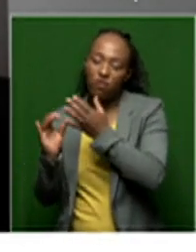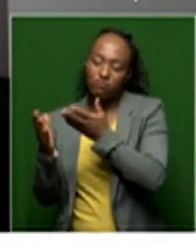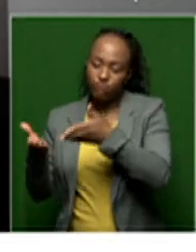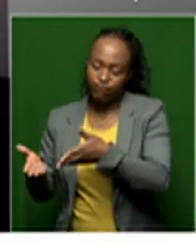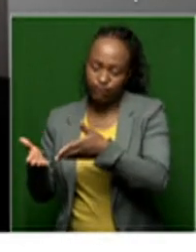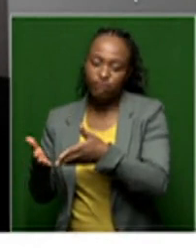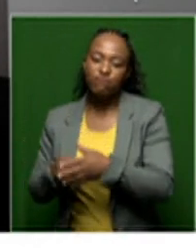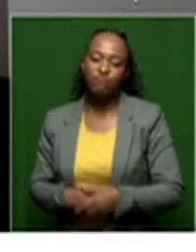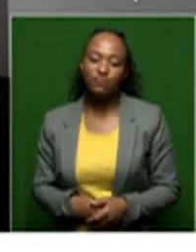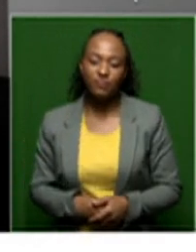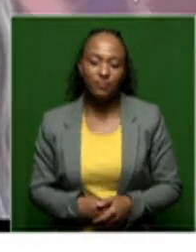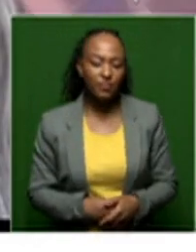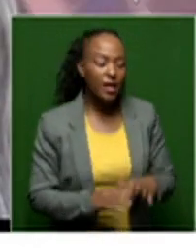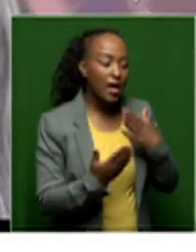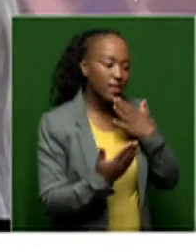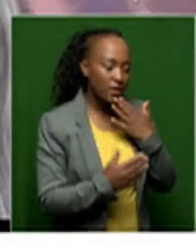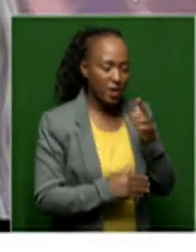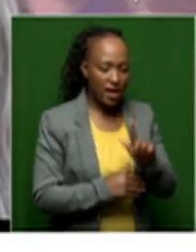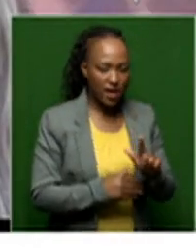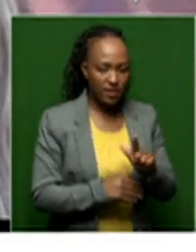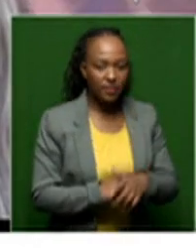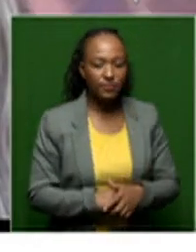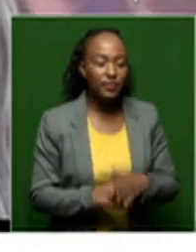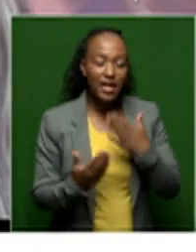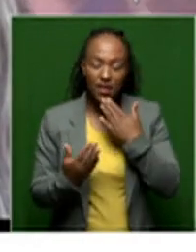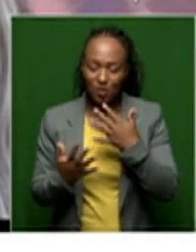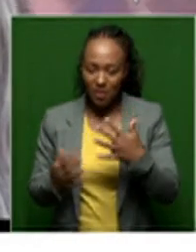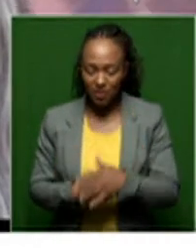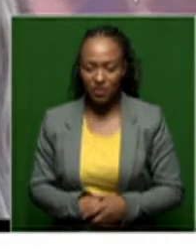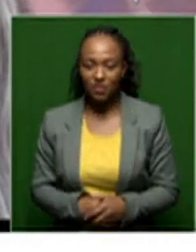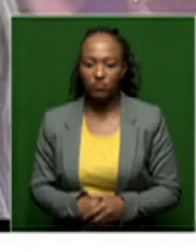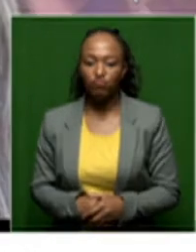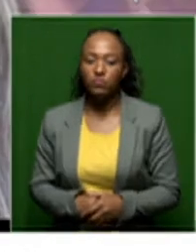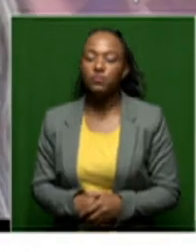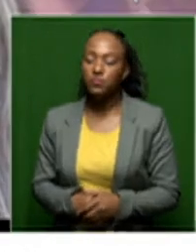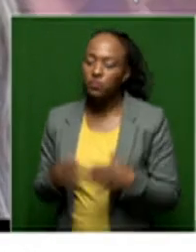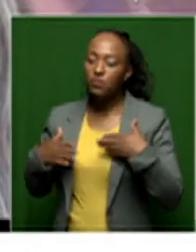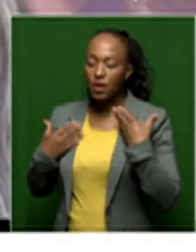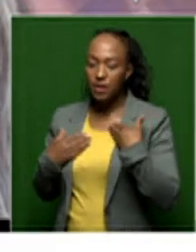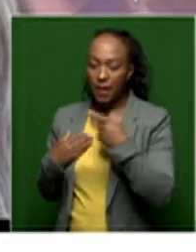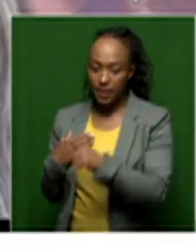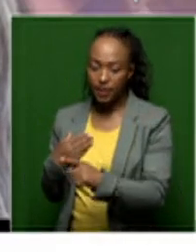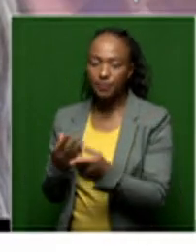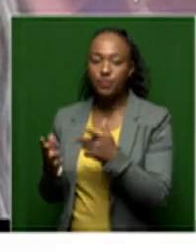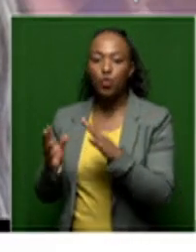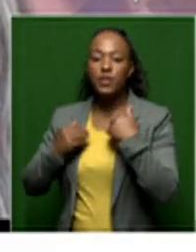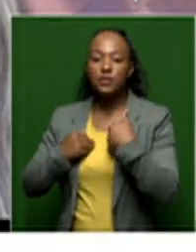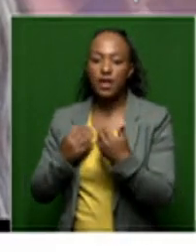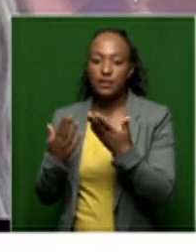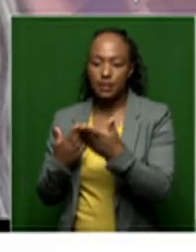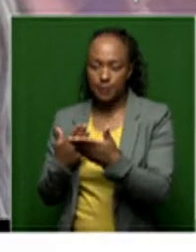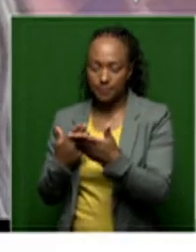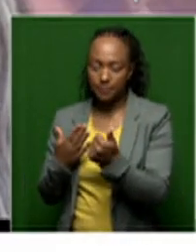guests. Thank you, Leanne. Thank you so much. It's an absolute pleasure. So let us start.